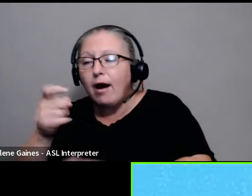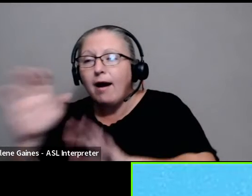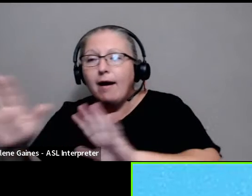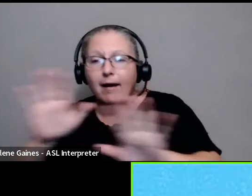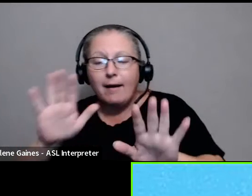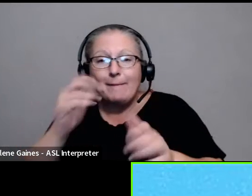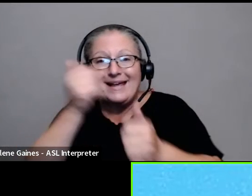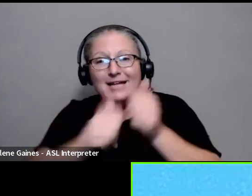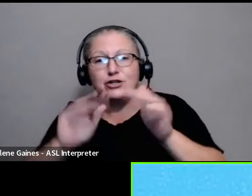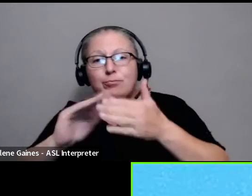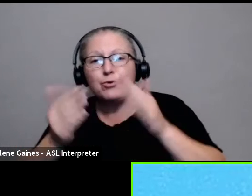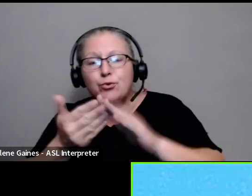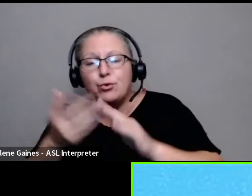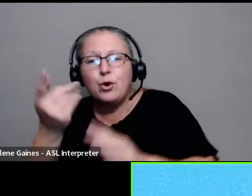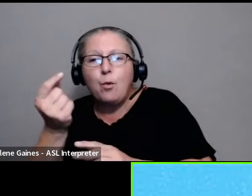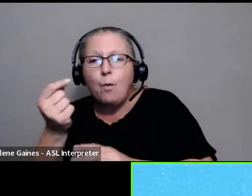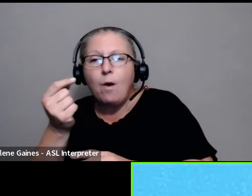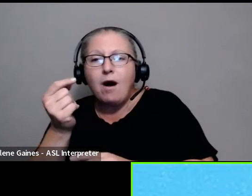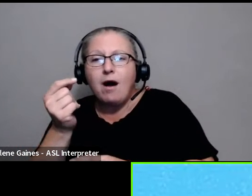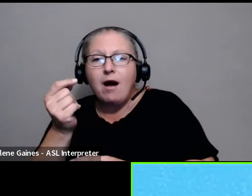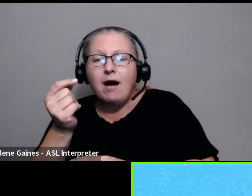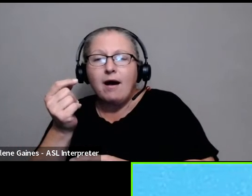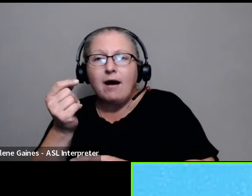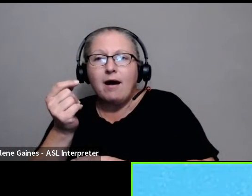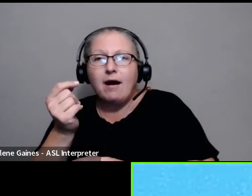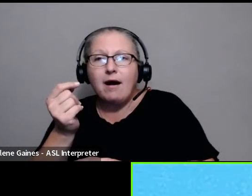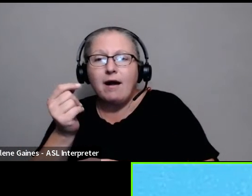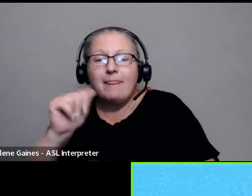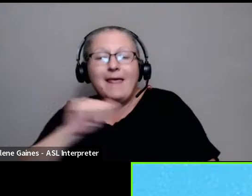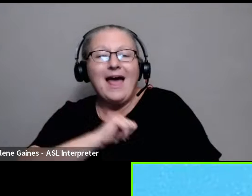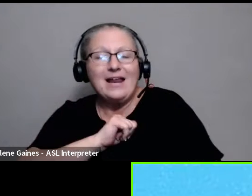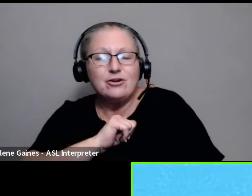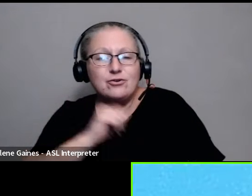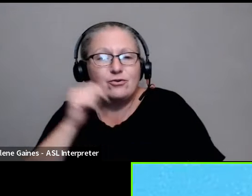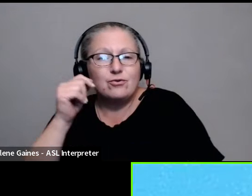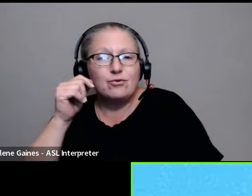each community, what is also the attitude towards,